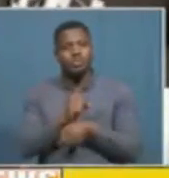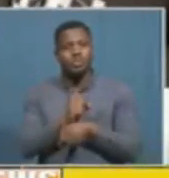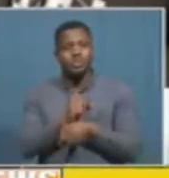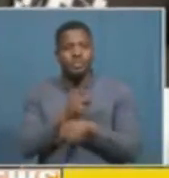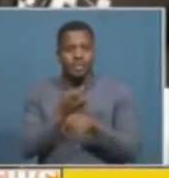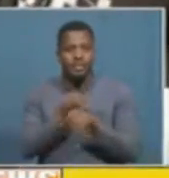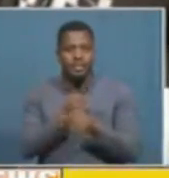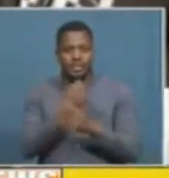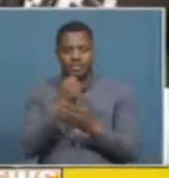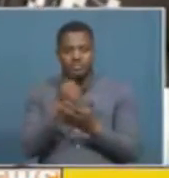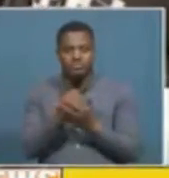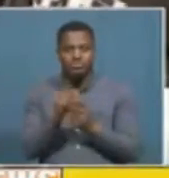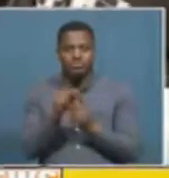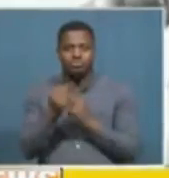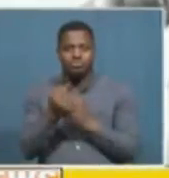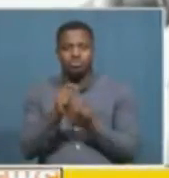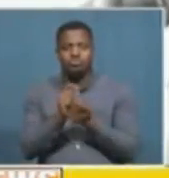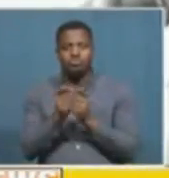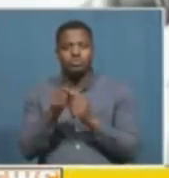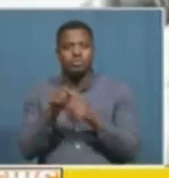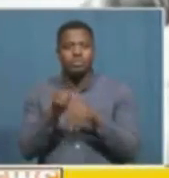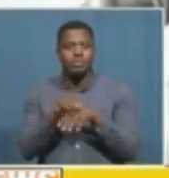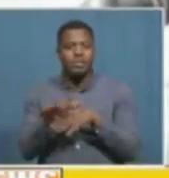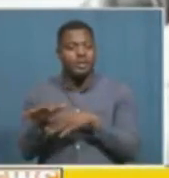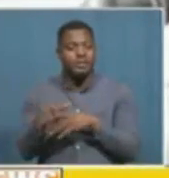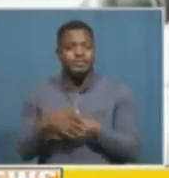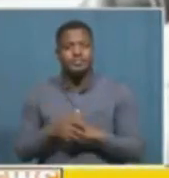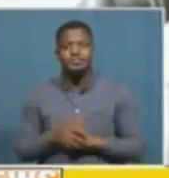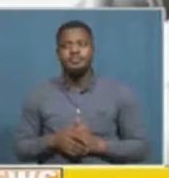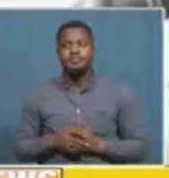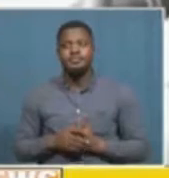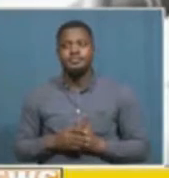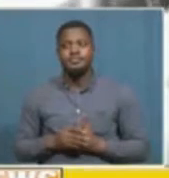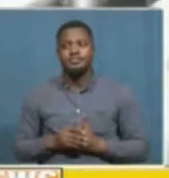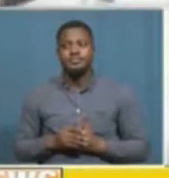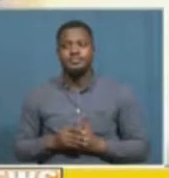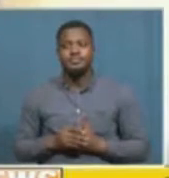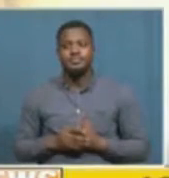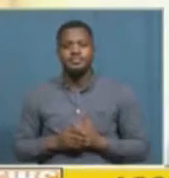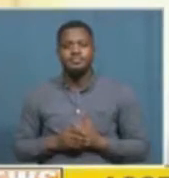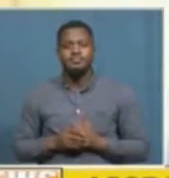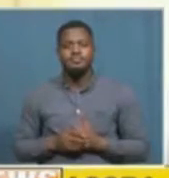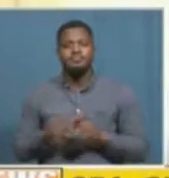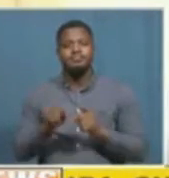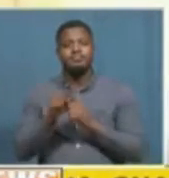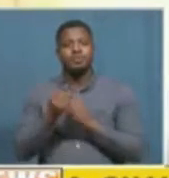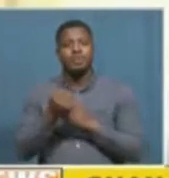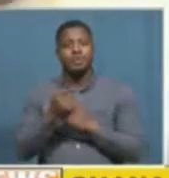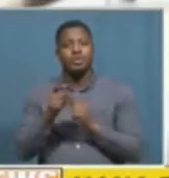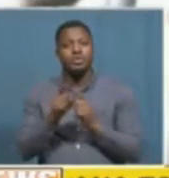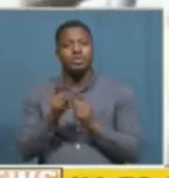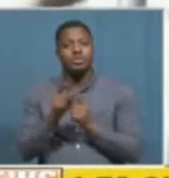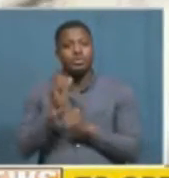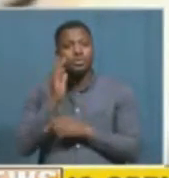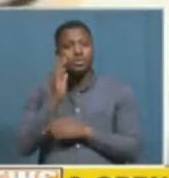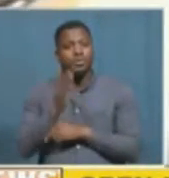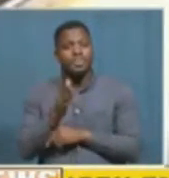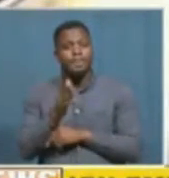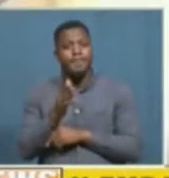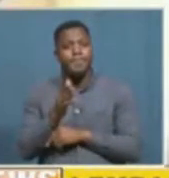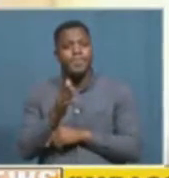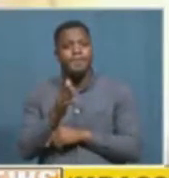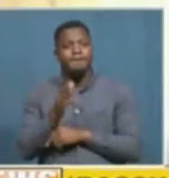ensure social change. Society has invested a lot in us, and we all have to give